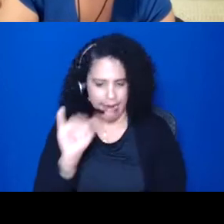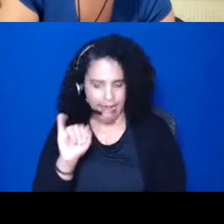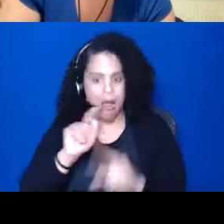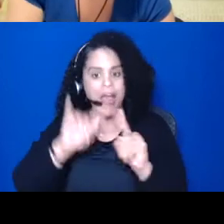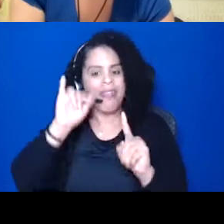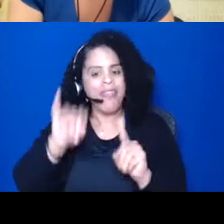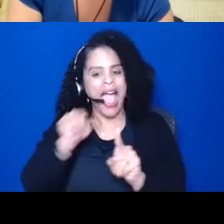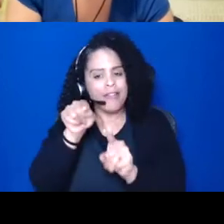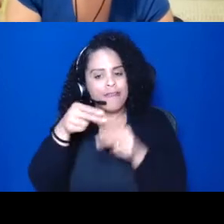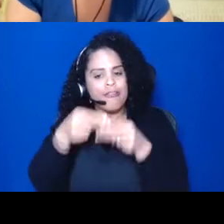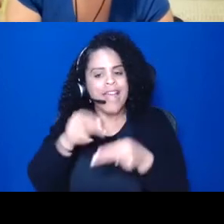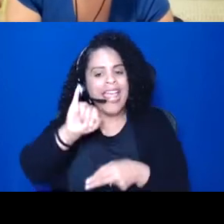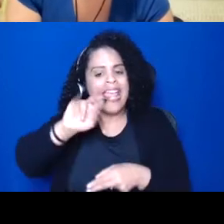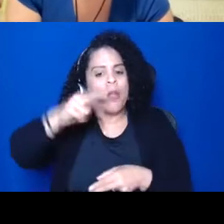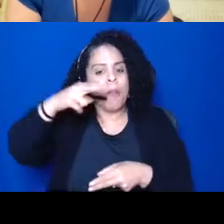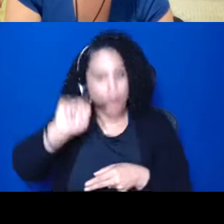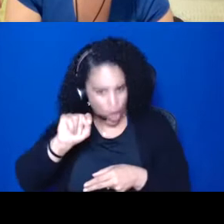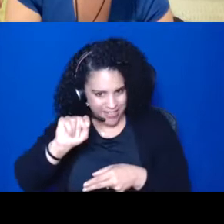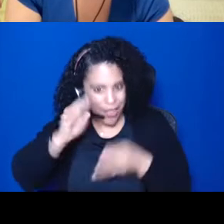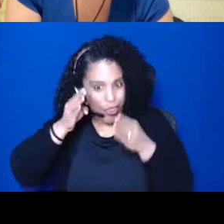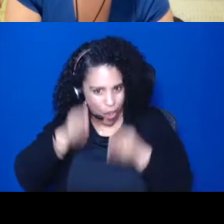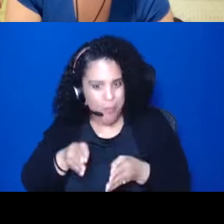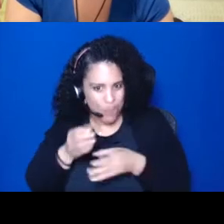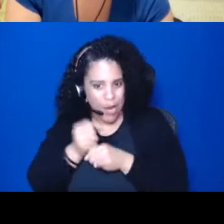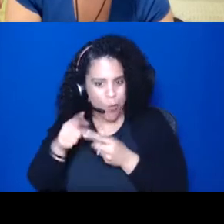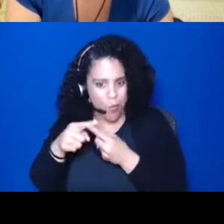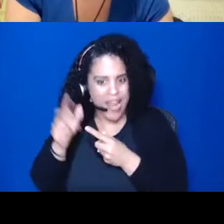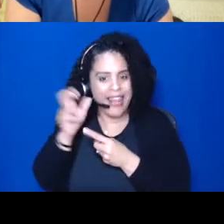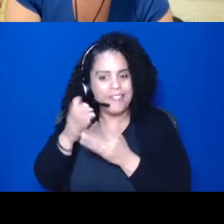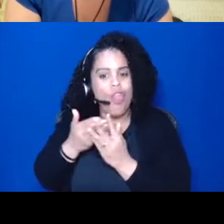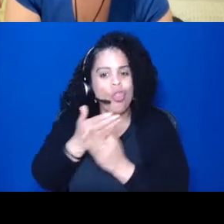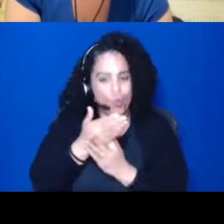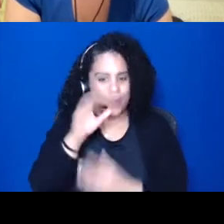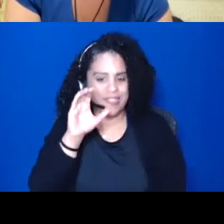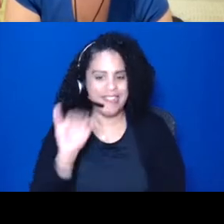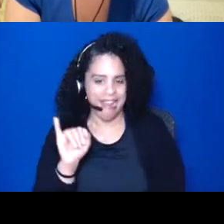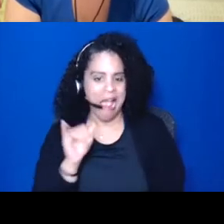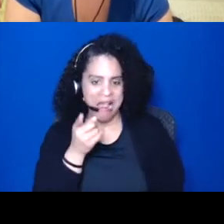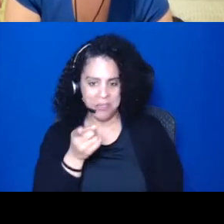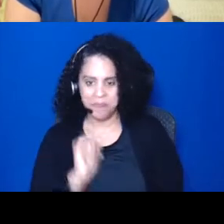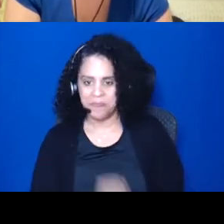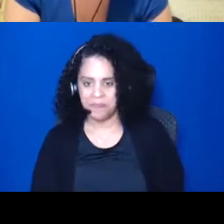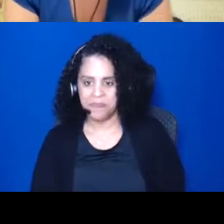input that the person gets when they're listening to through a cochlear implant.